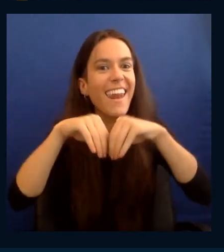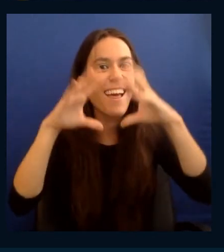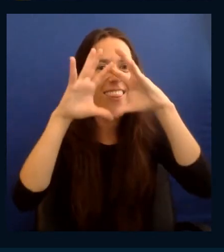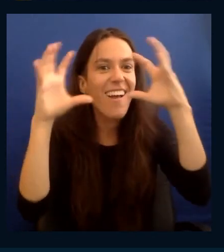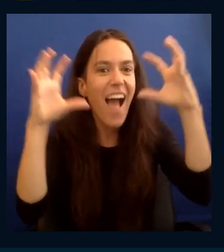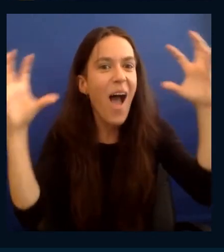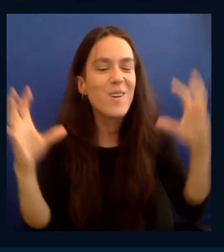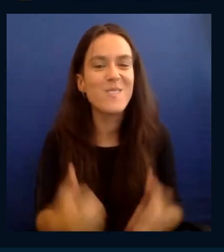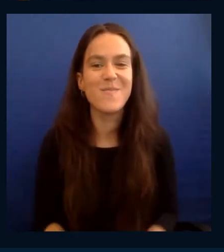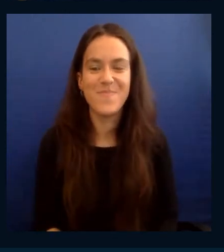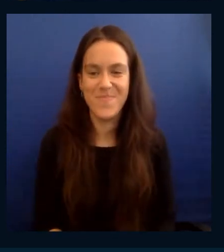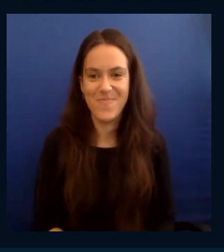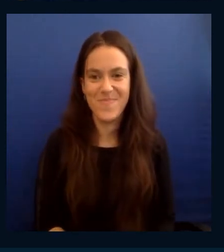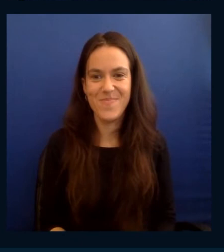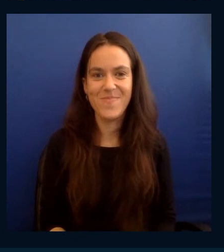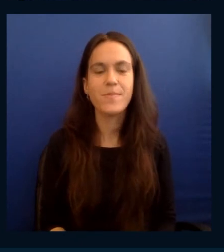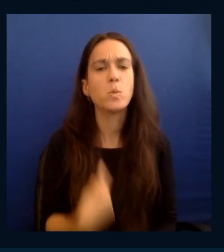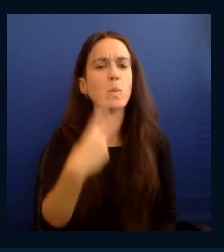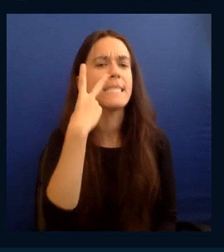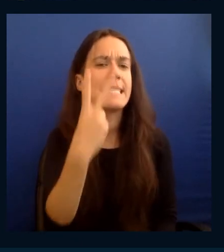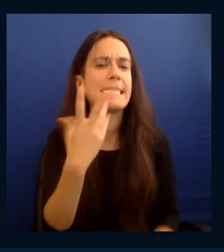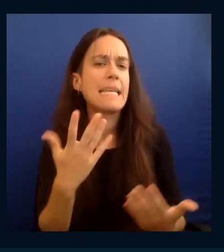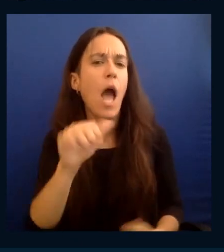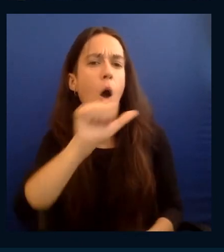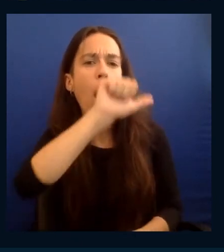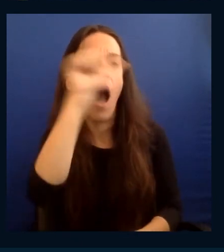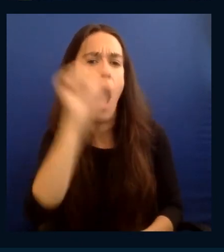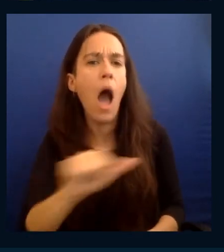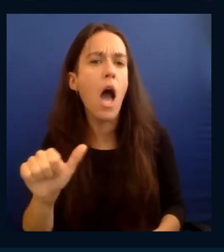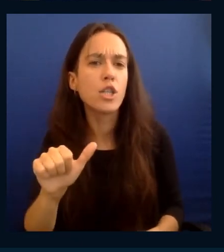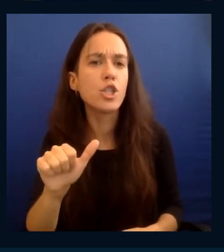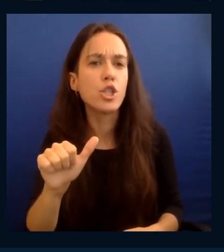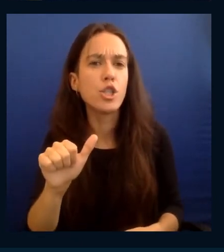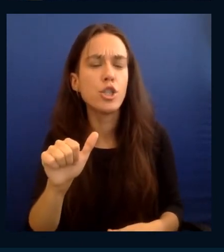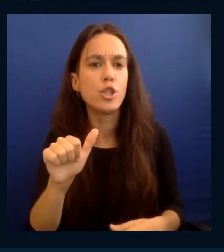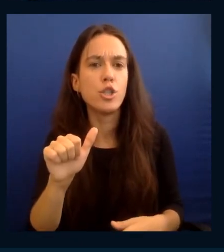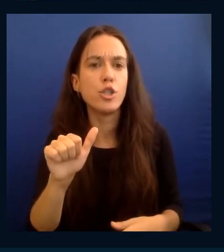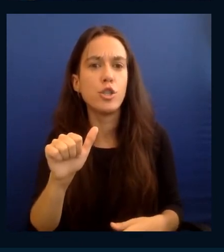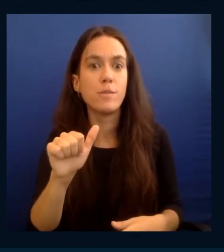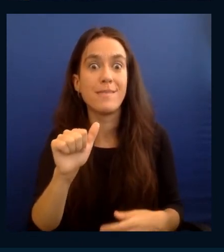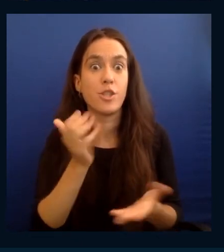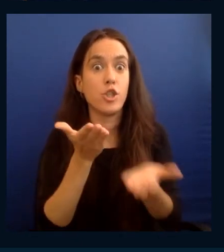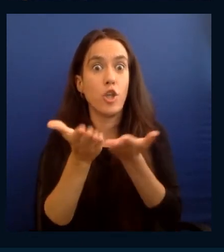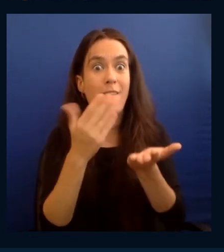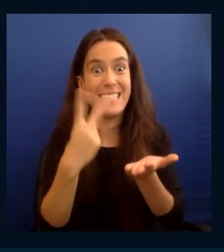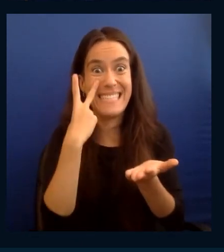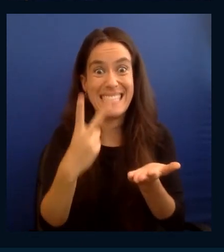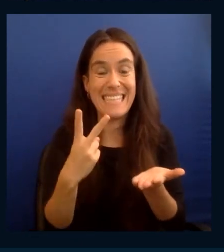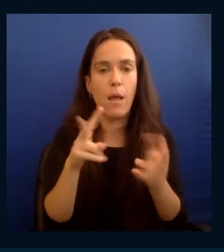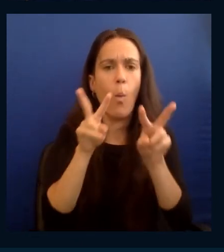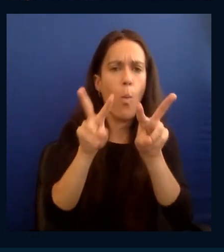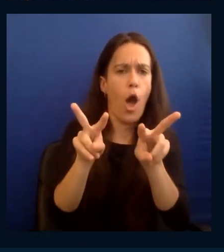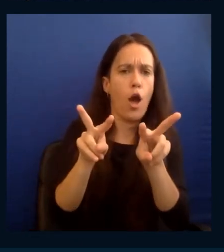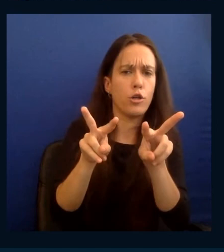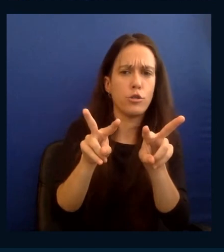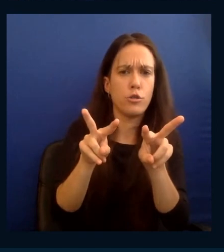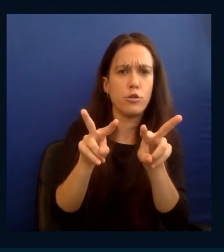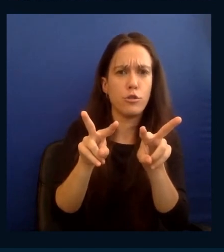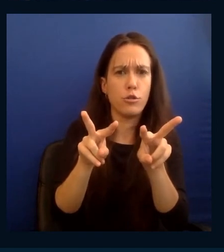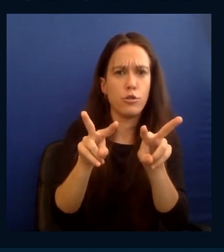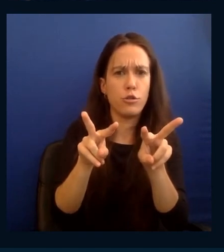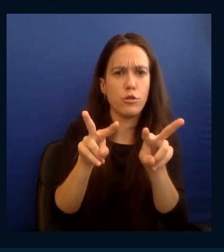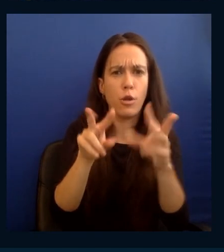going. So we can see that it's deploying to my Azure app service here. We can see it, we can watch it, we can view the logs on